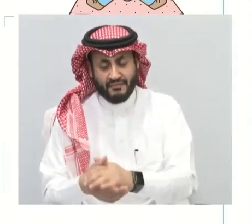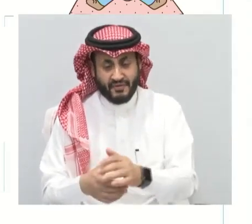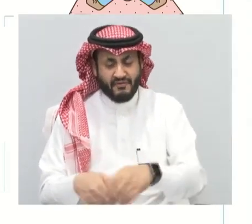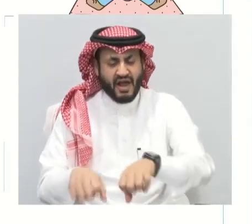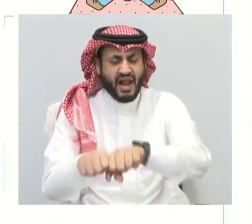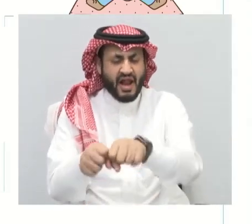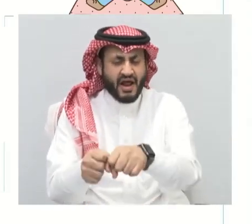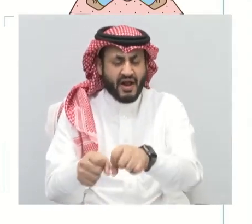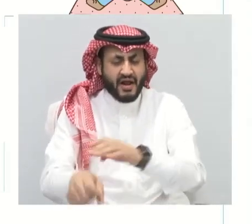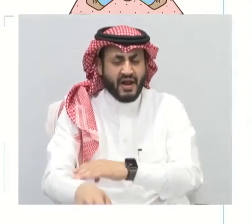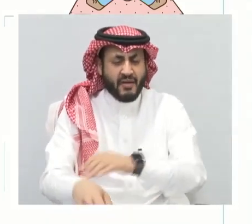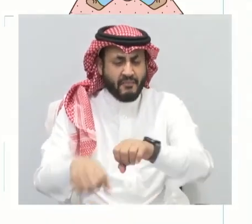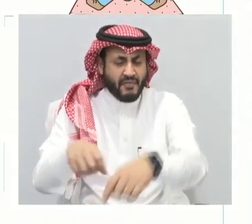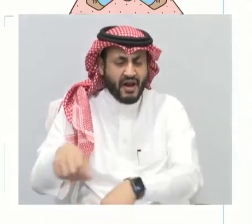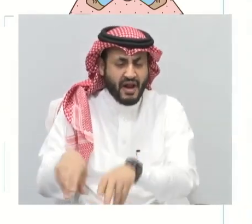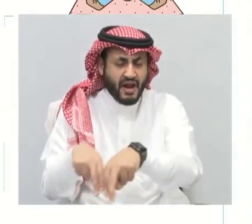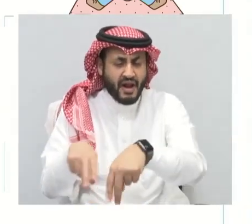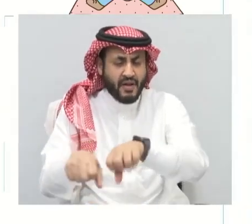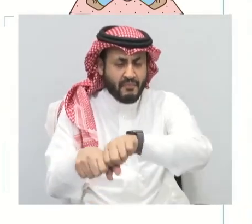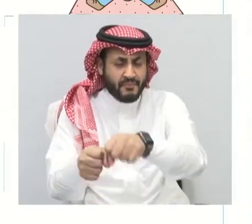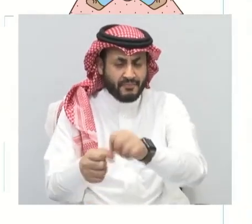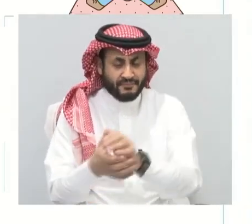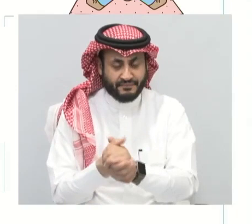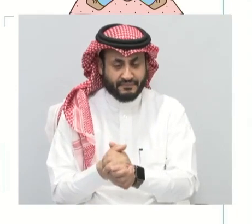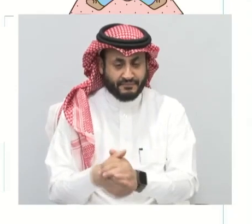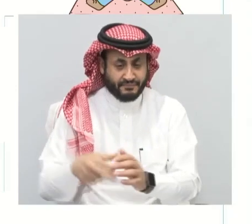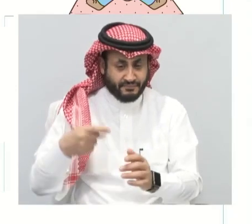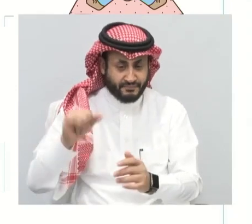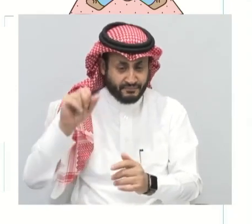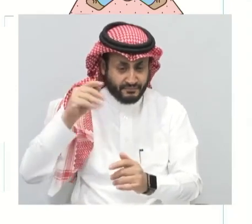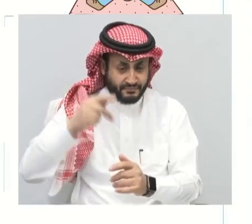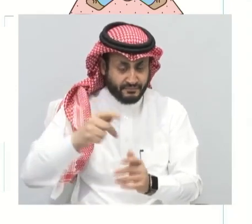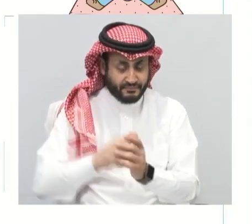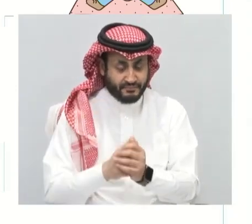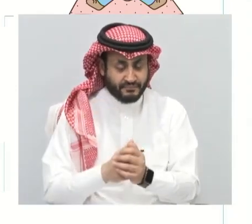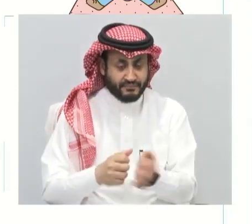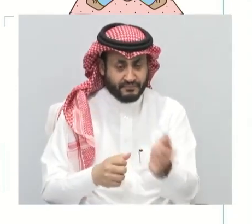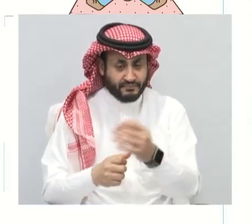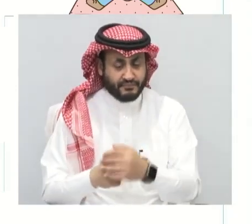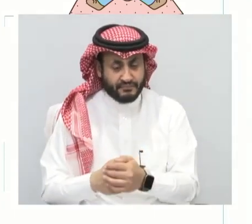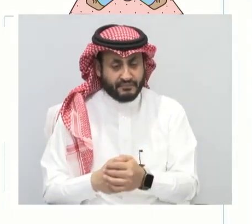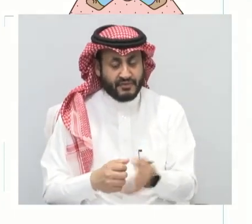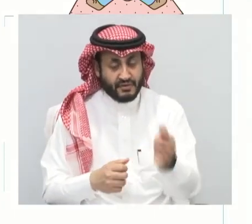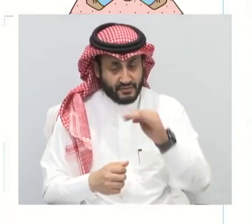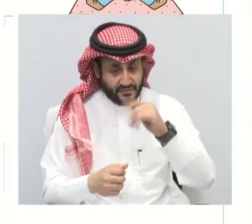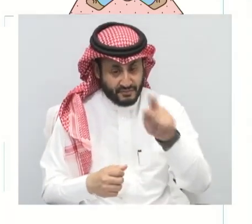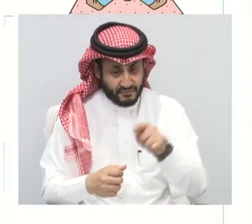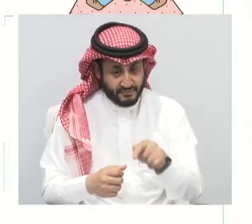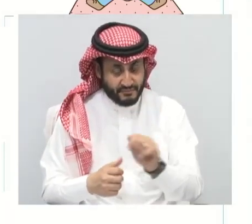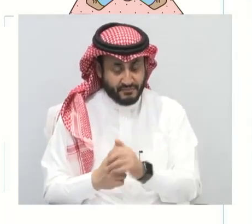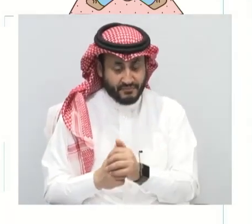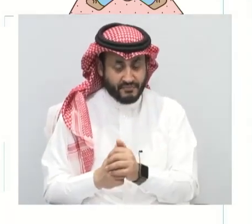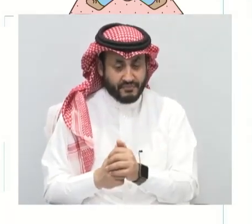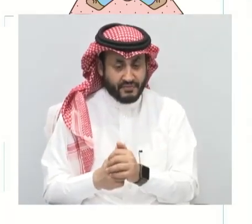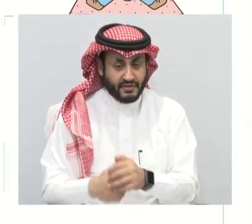had a broken hip, okay? Also, we asked you another question, what Hamid is going to do? And